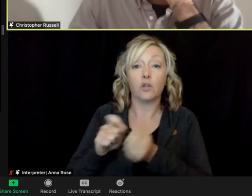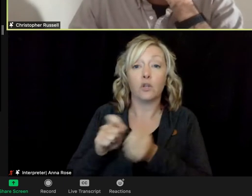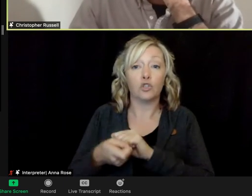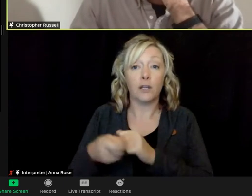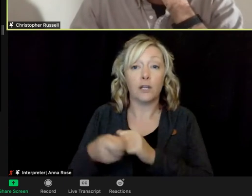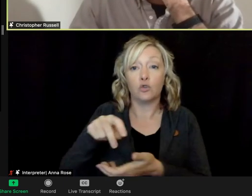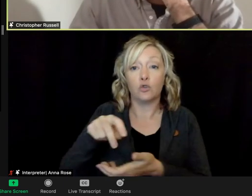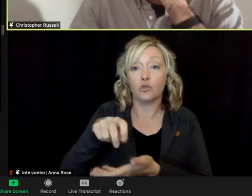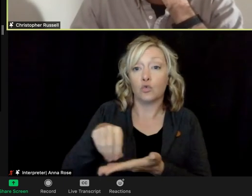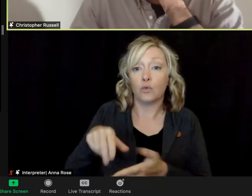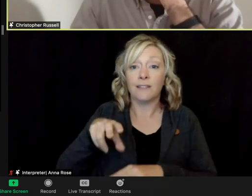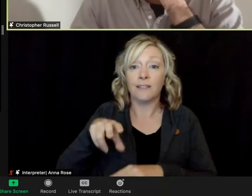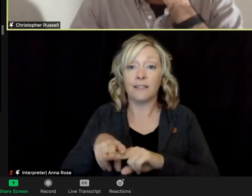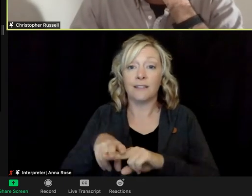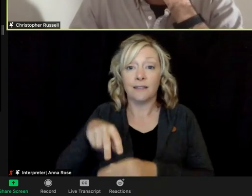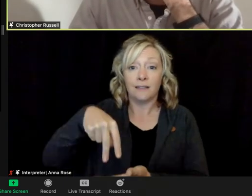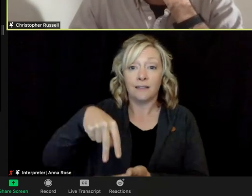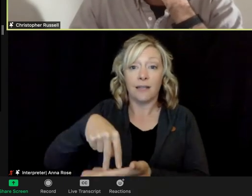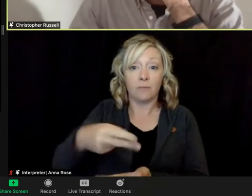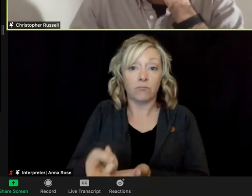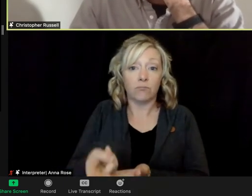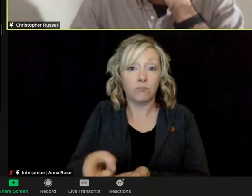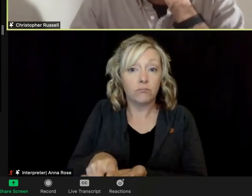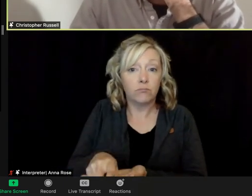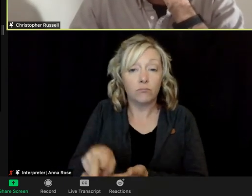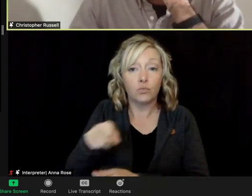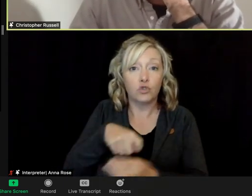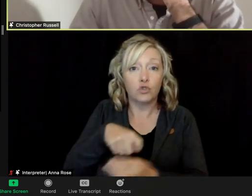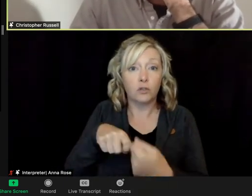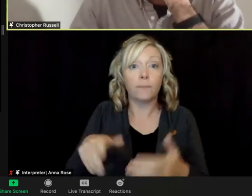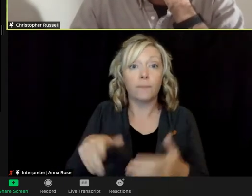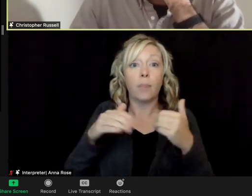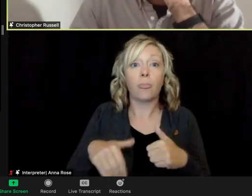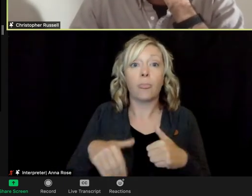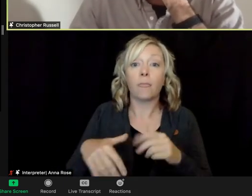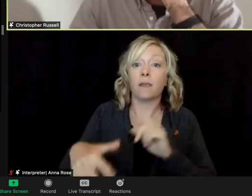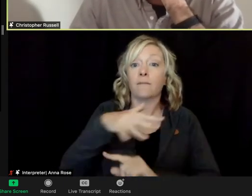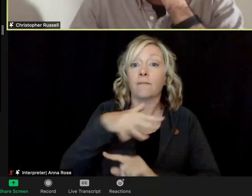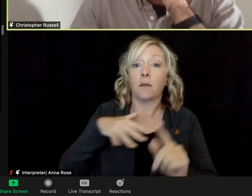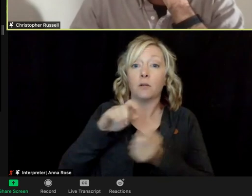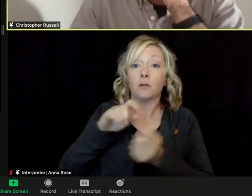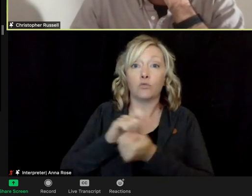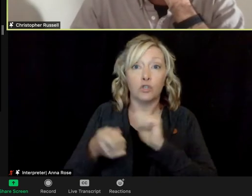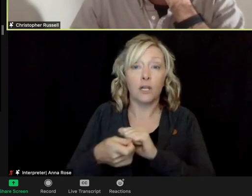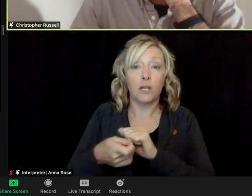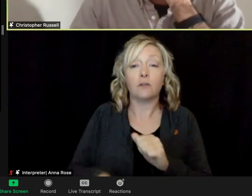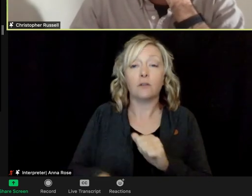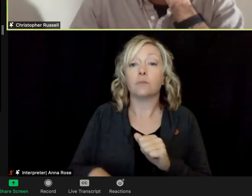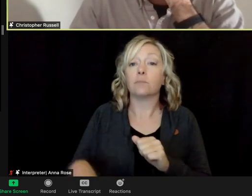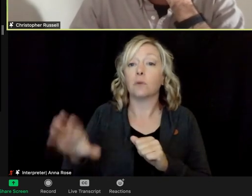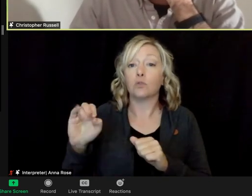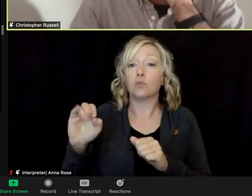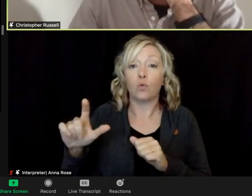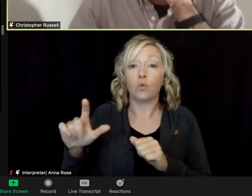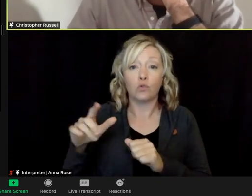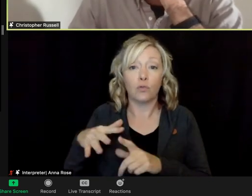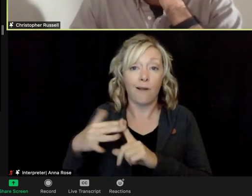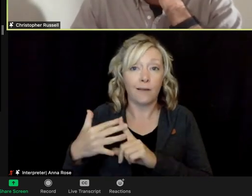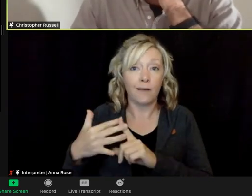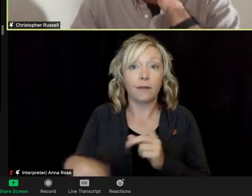modifications. A lot of that is like our CVI go-to things, social contexts, communication partners,